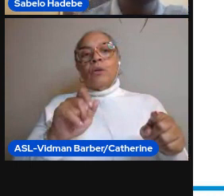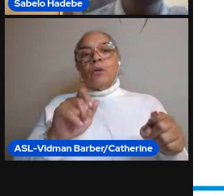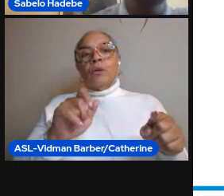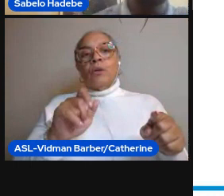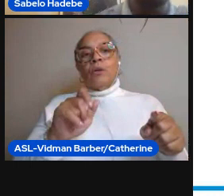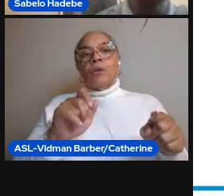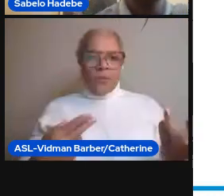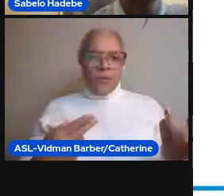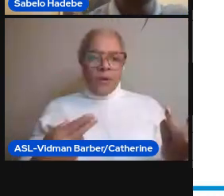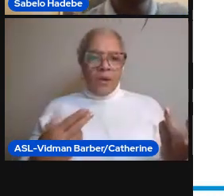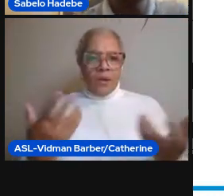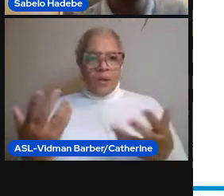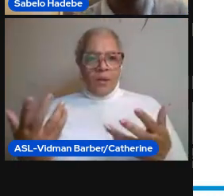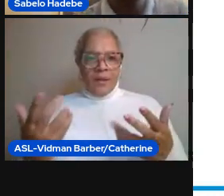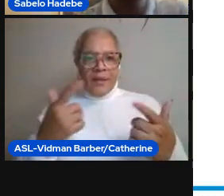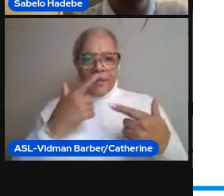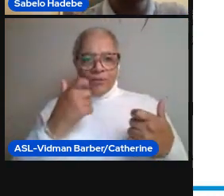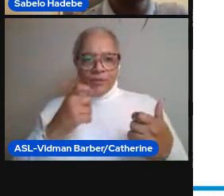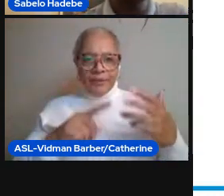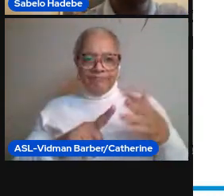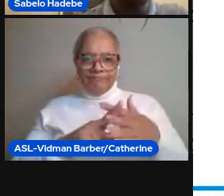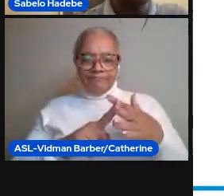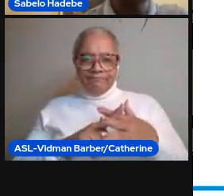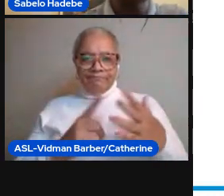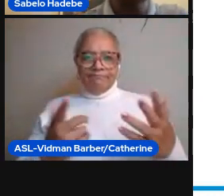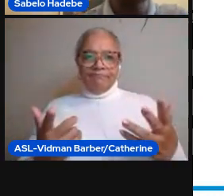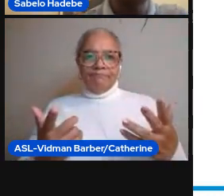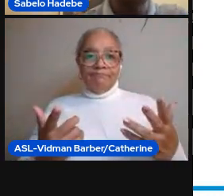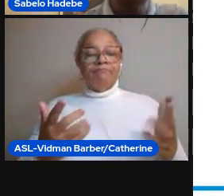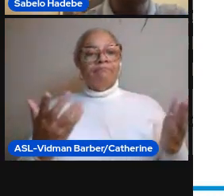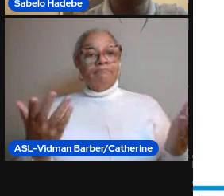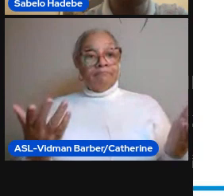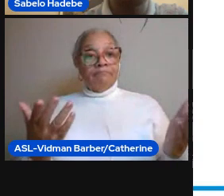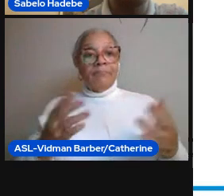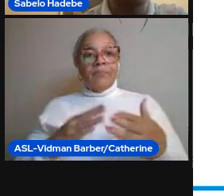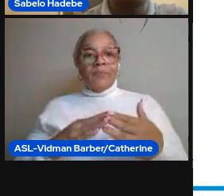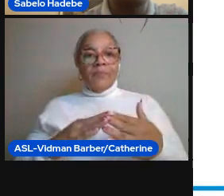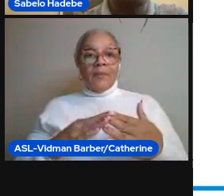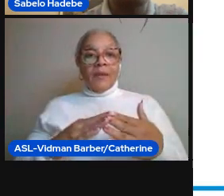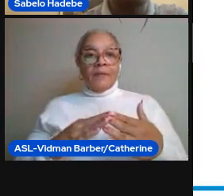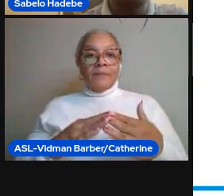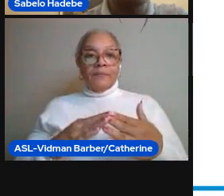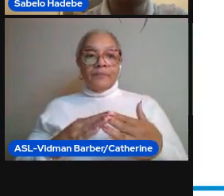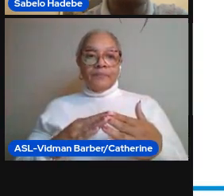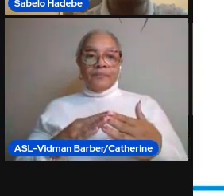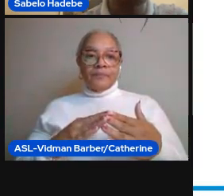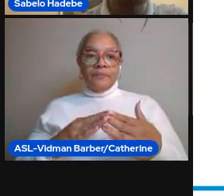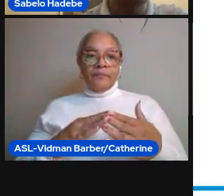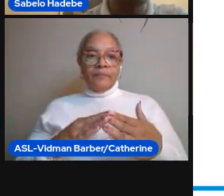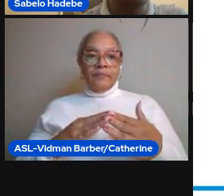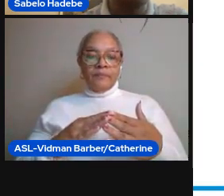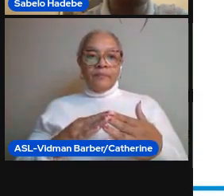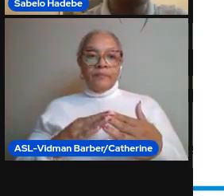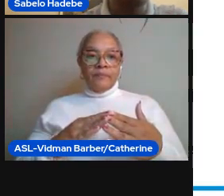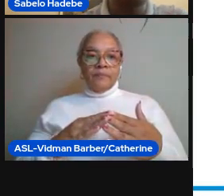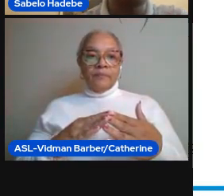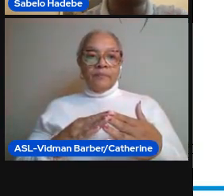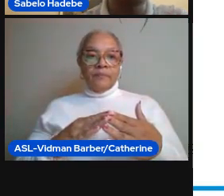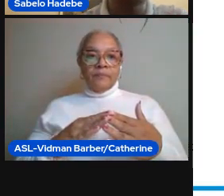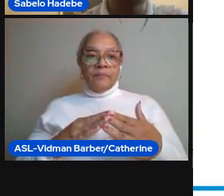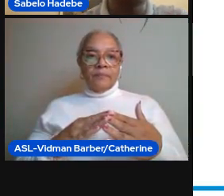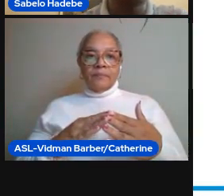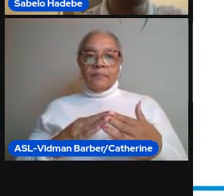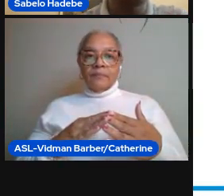lab. Interesting. So it's downstream of the alpha receptor alpha. So you remember